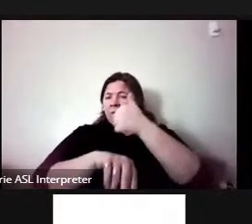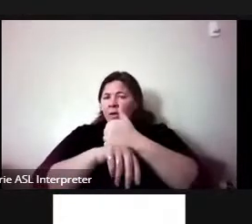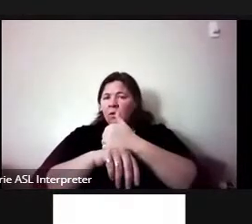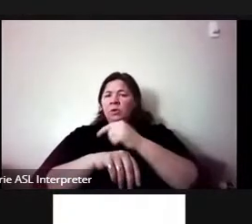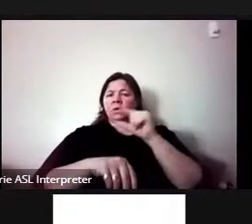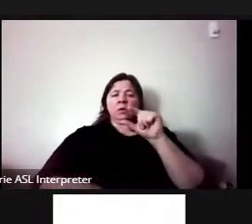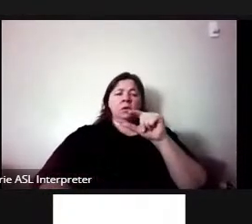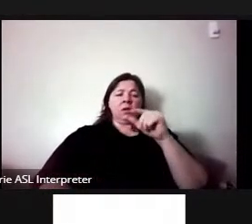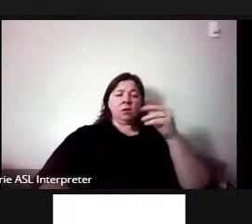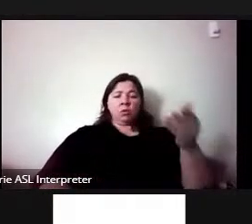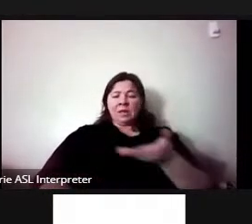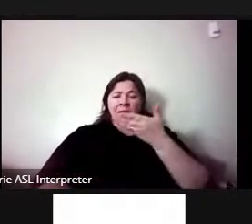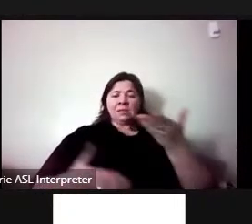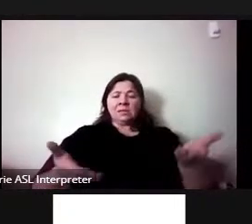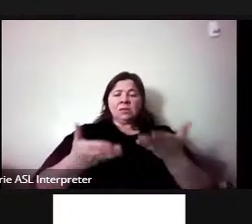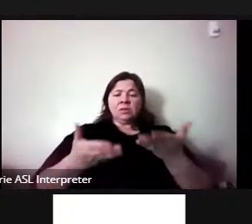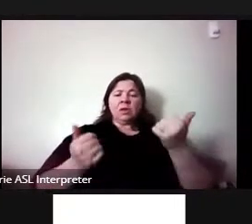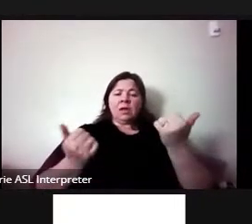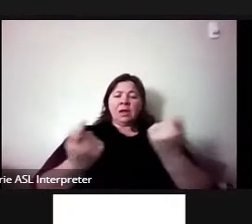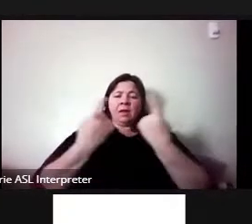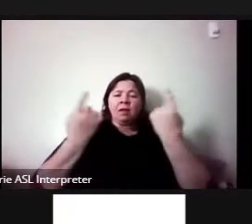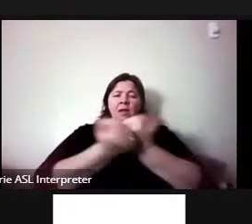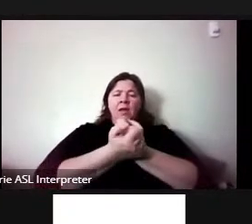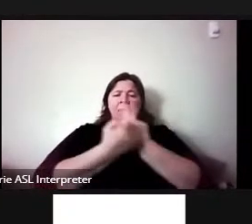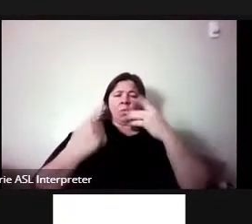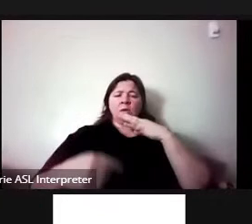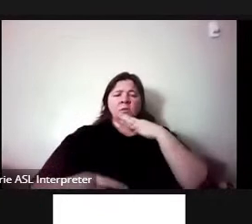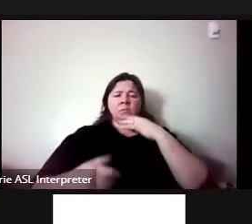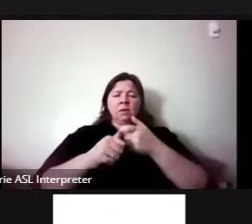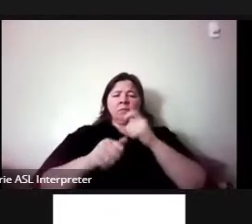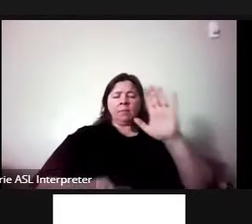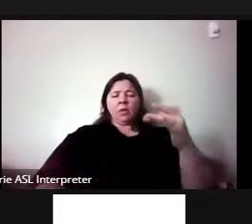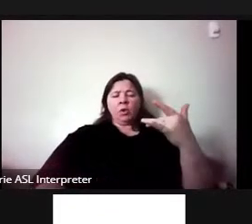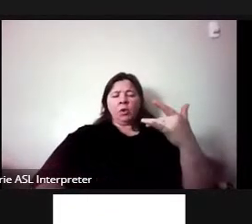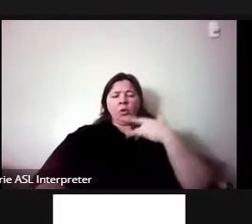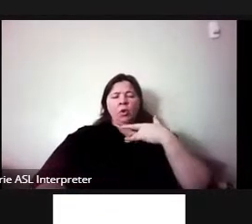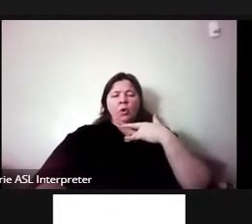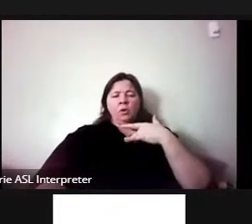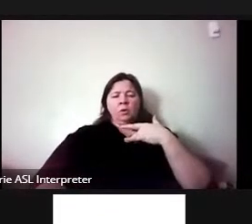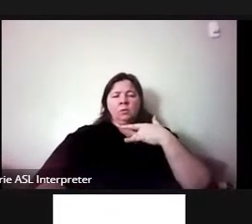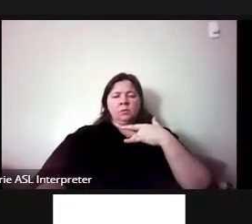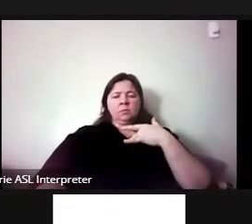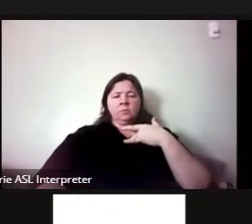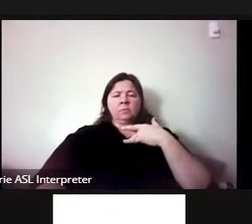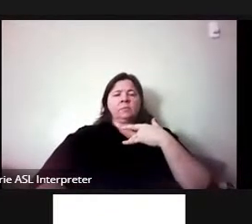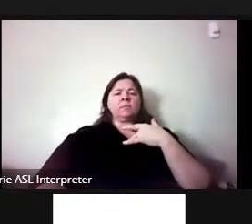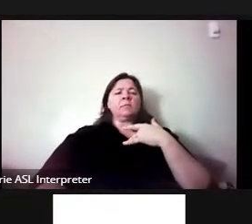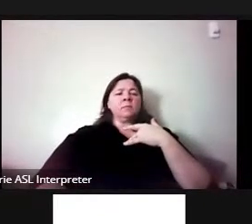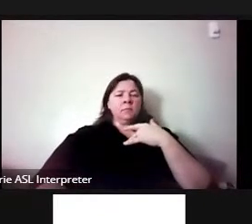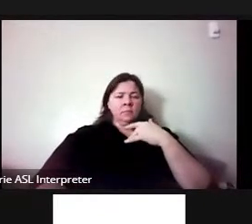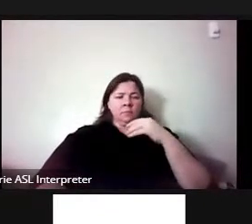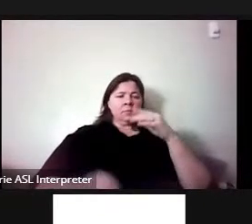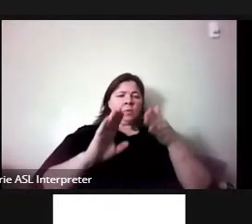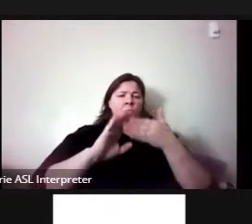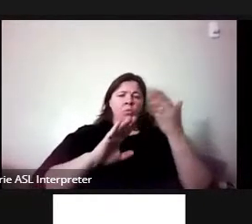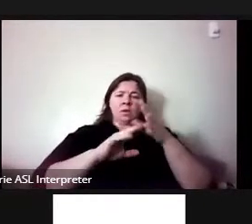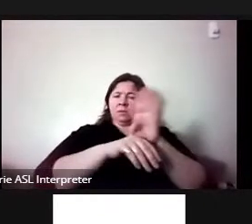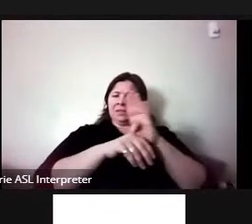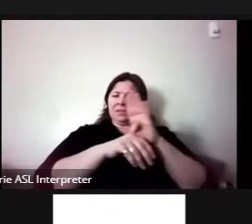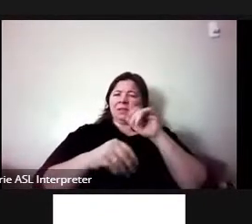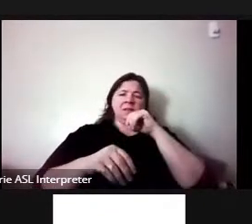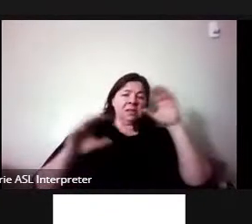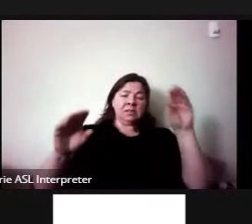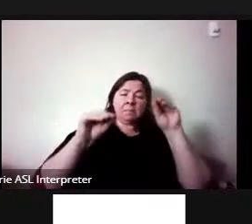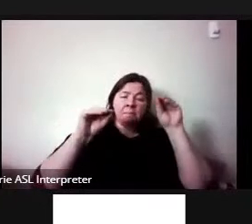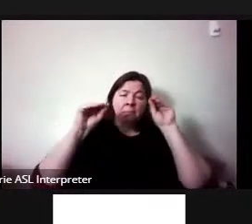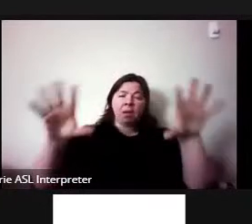guest, everyone is speaking from their heart. This is not the everyday run-of-the-mill business. This is